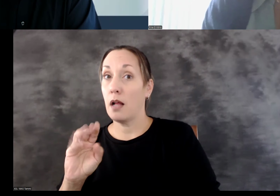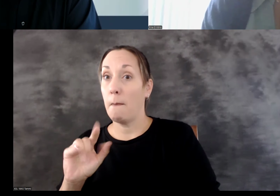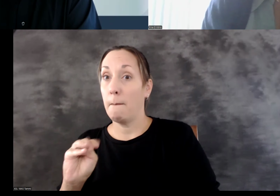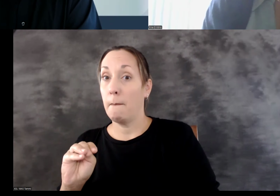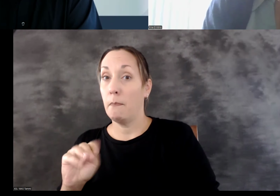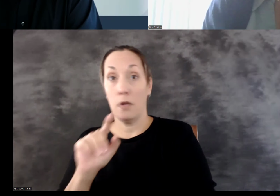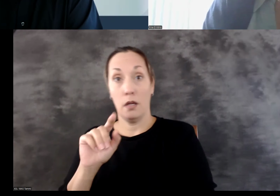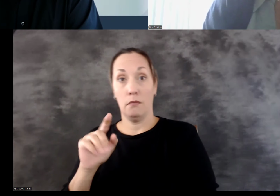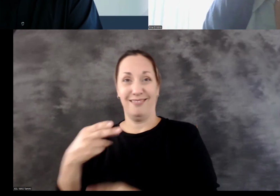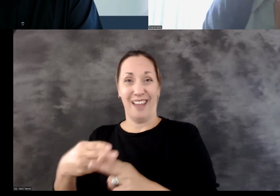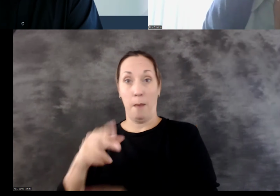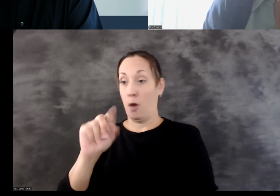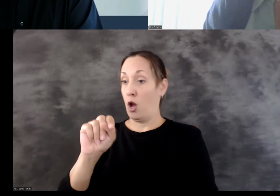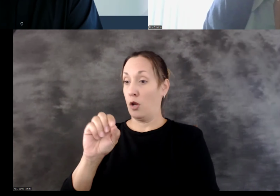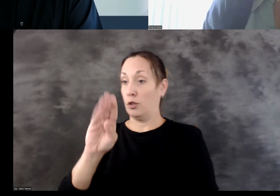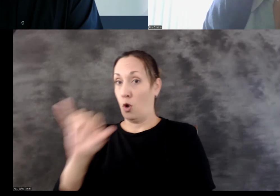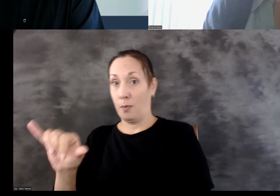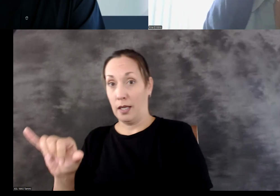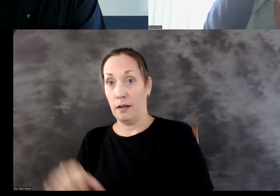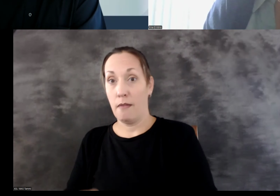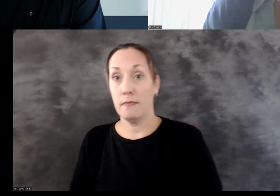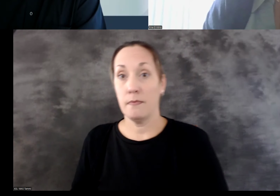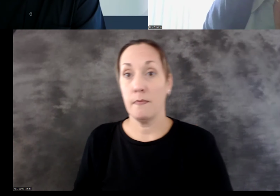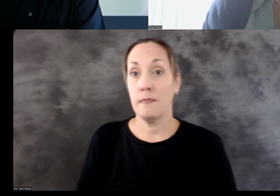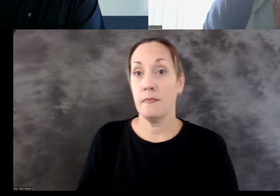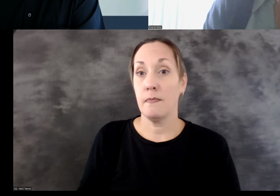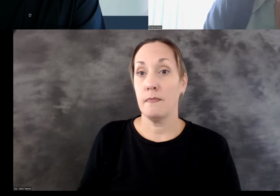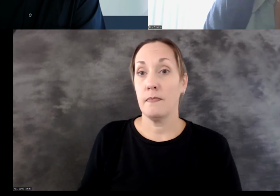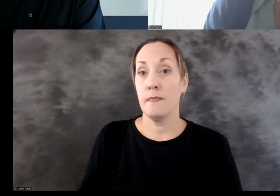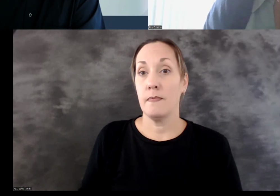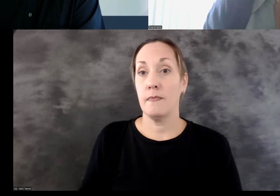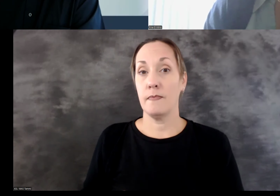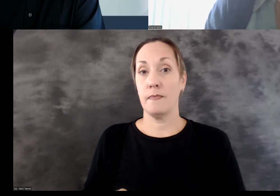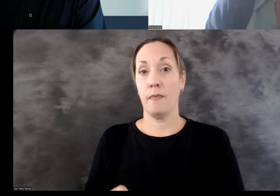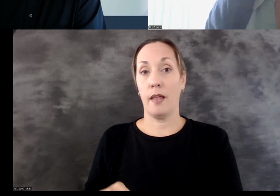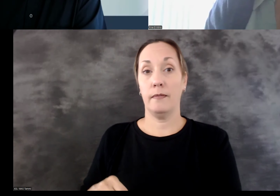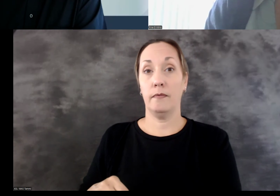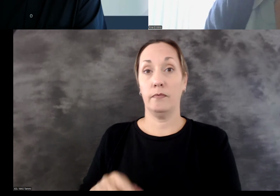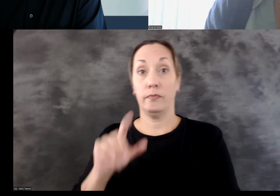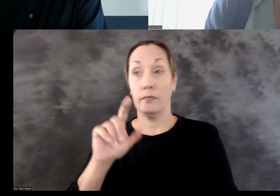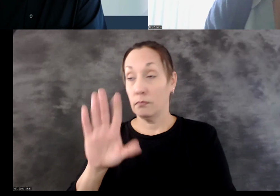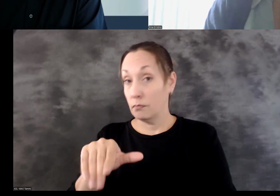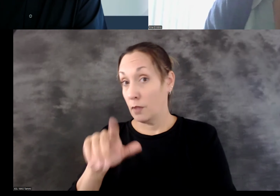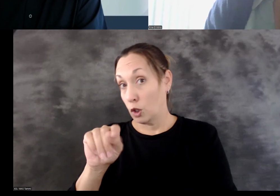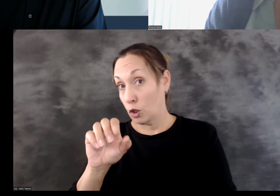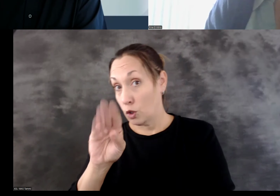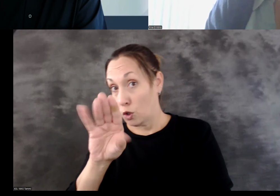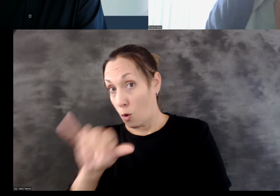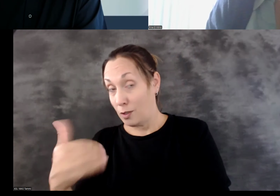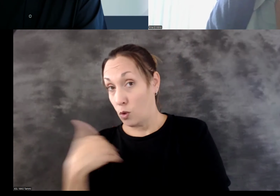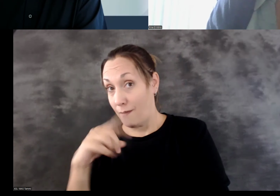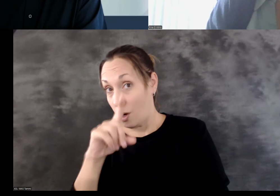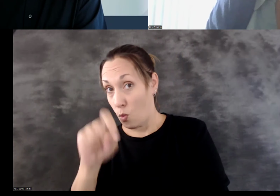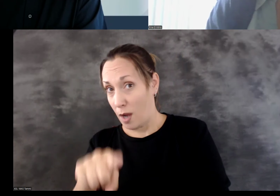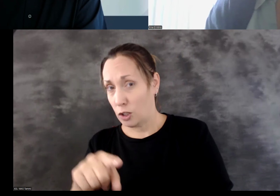Toby? Yes, I hi, don't. Toby, I Uh, see you have your hand raised. Do you have a question or you